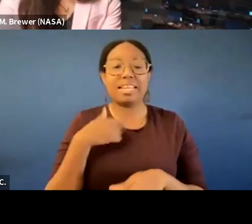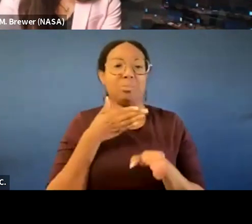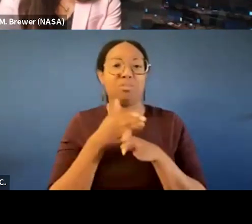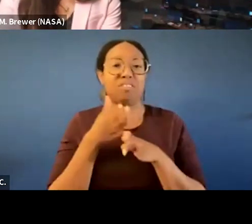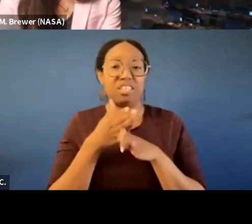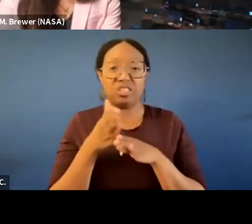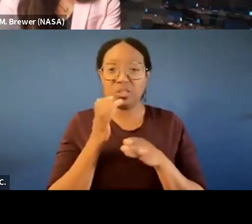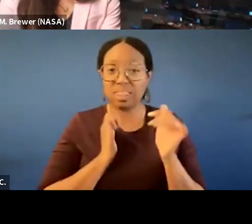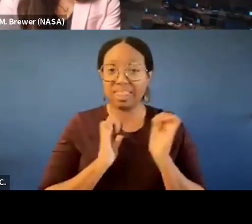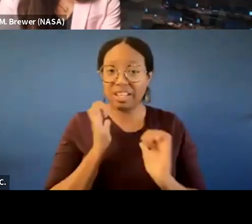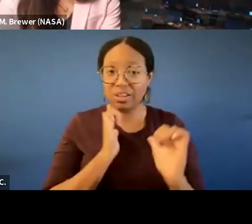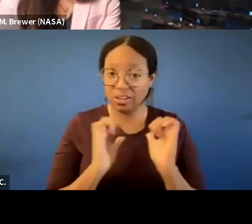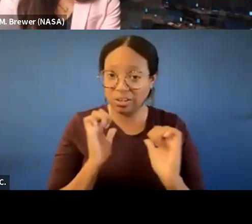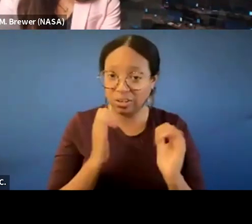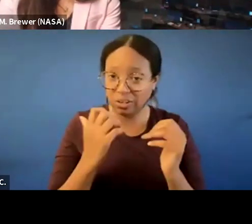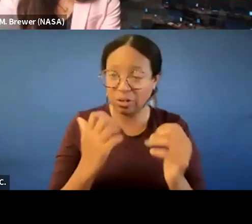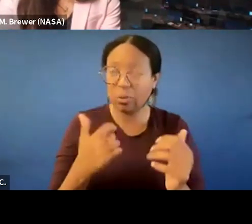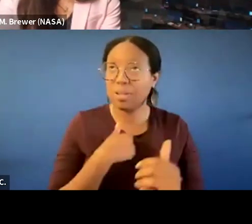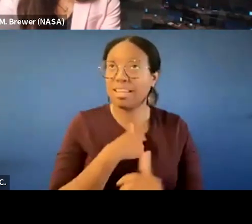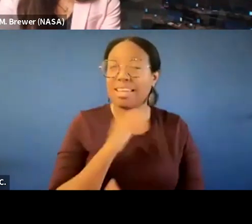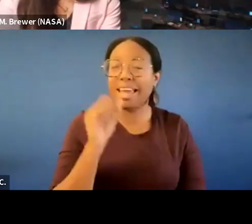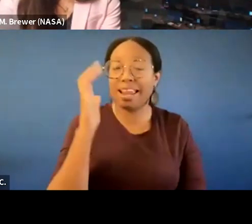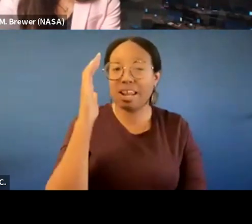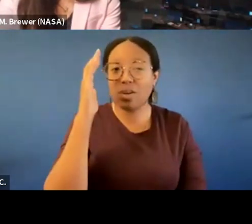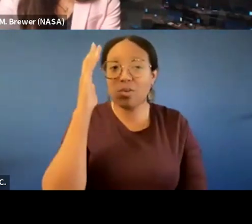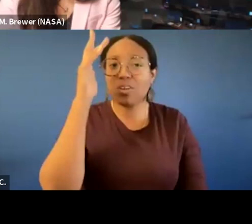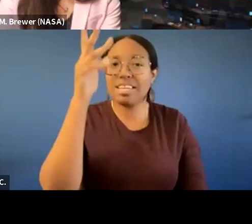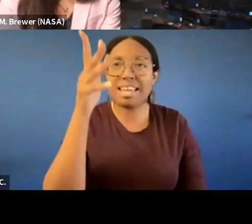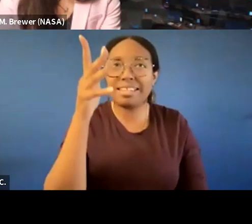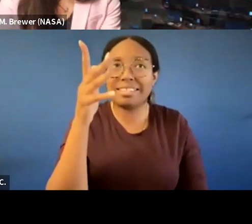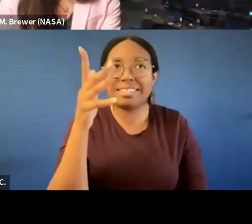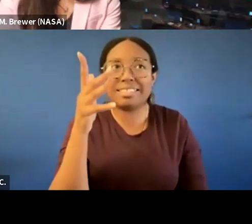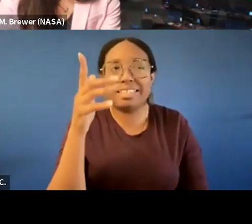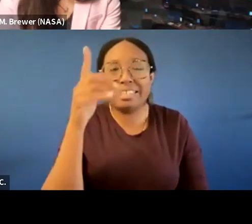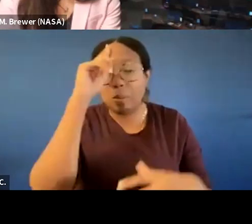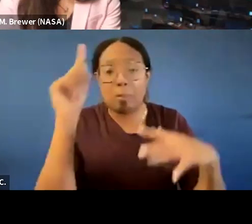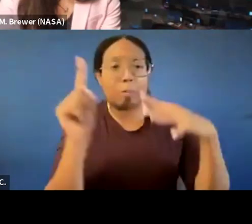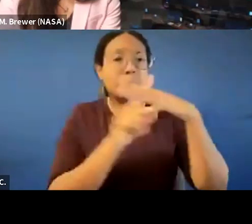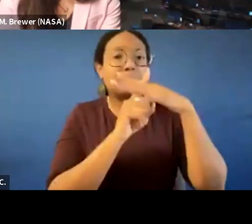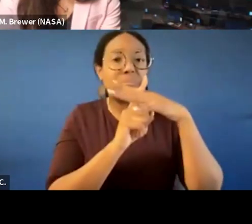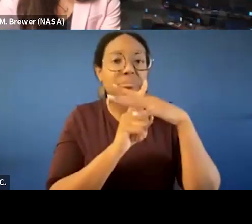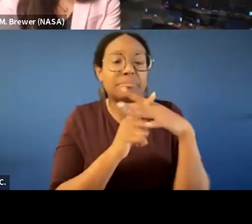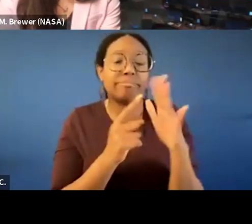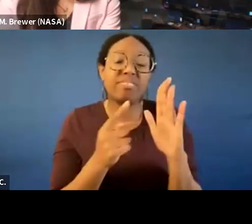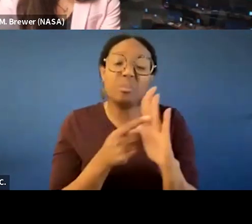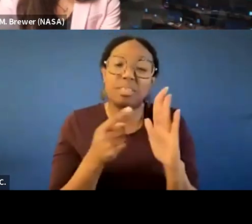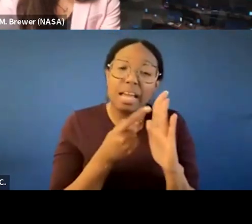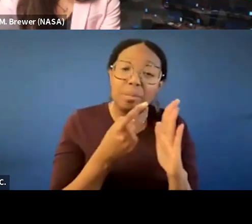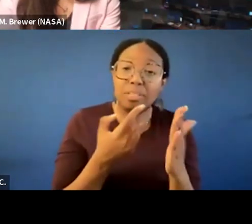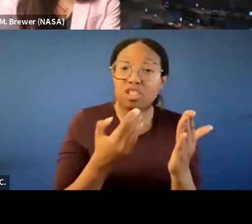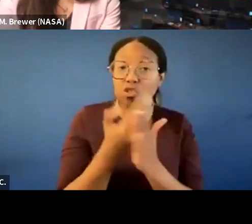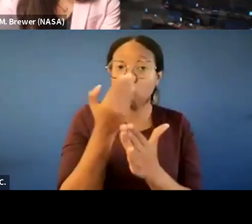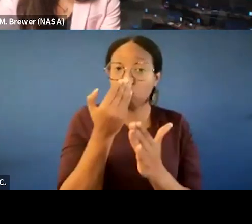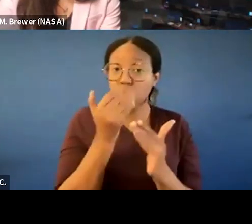is we get to create something out of thin air. And sometimes it's a new play and sometimes it's a really old play